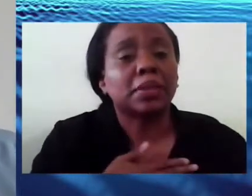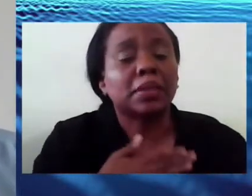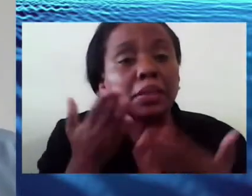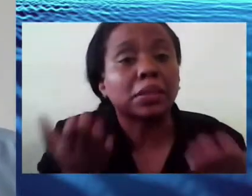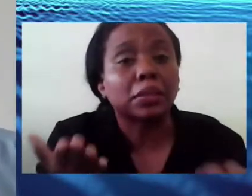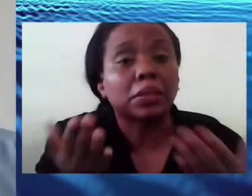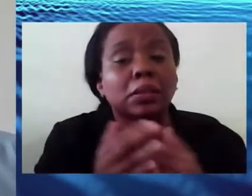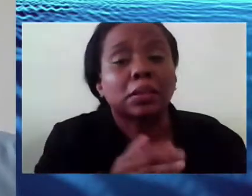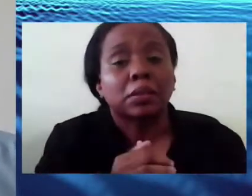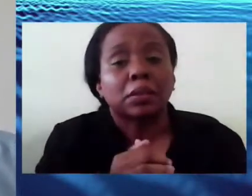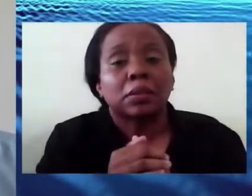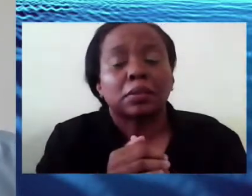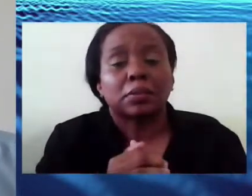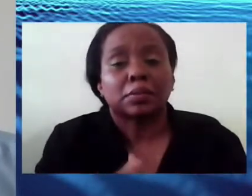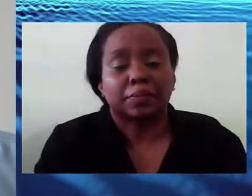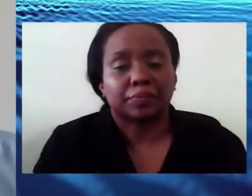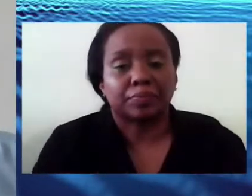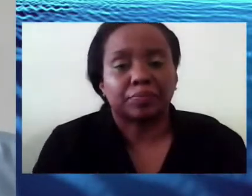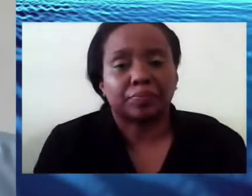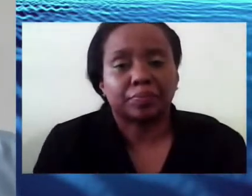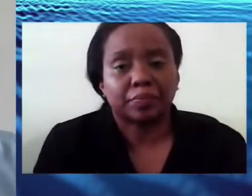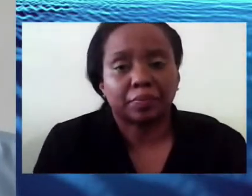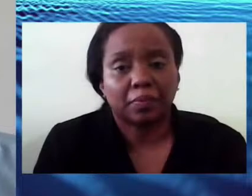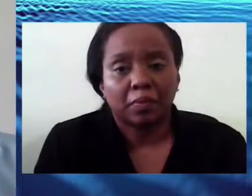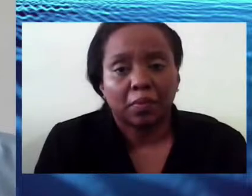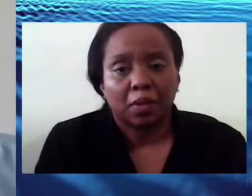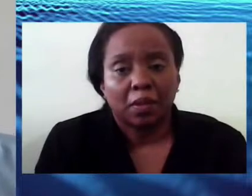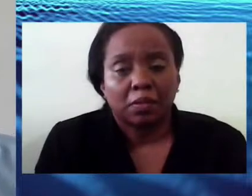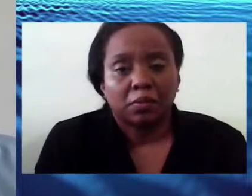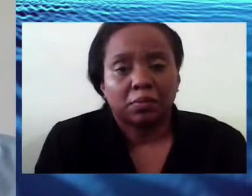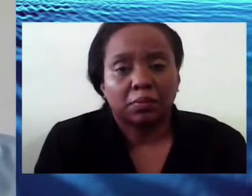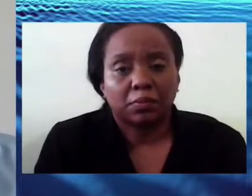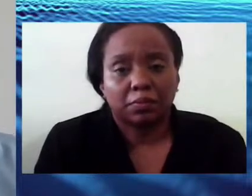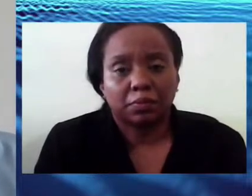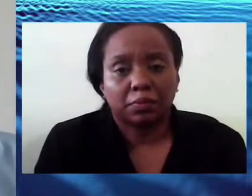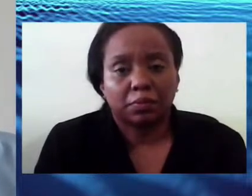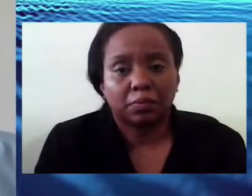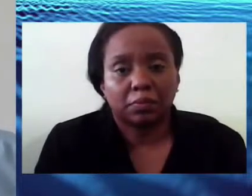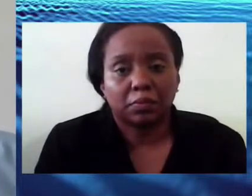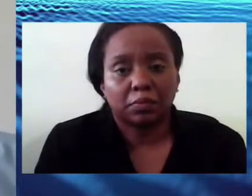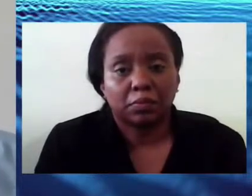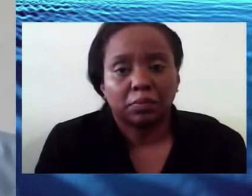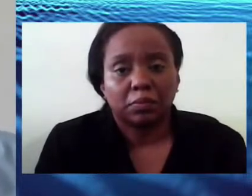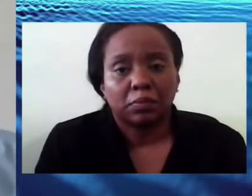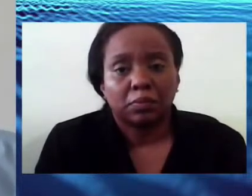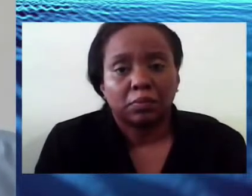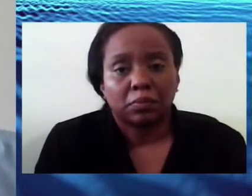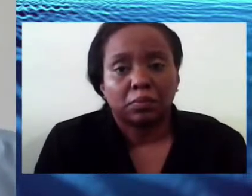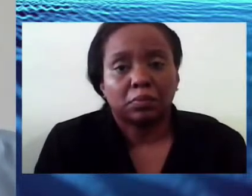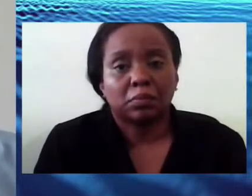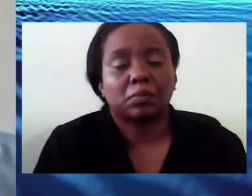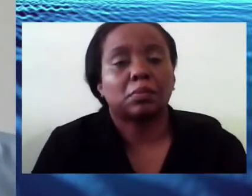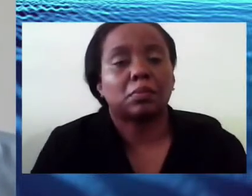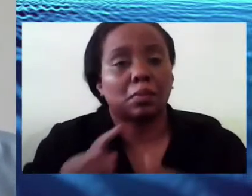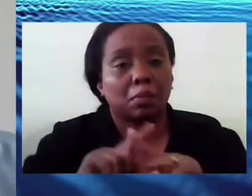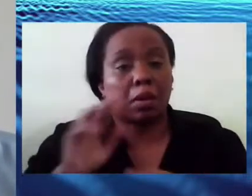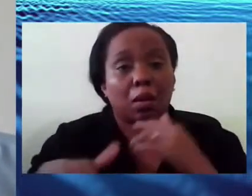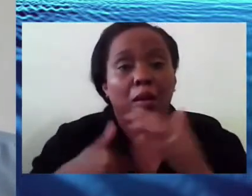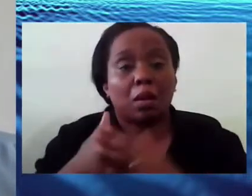but particularly to all persons associated with the church in the north, that